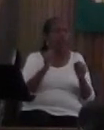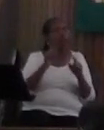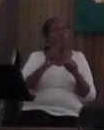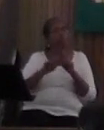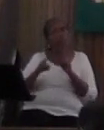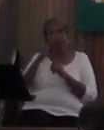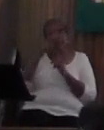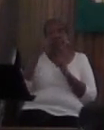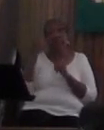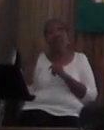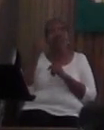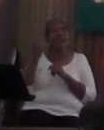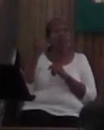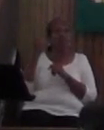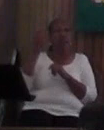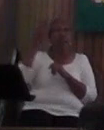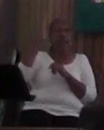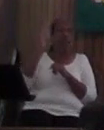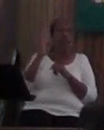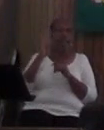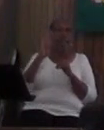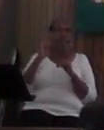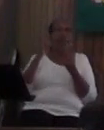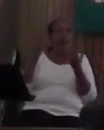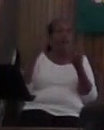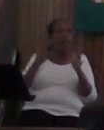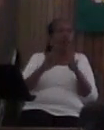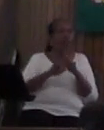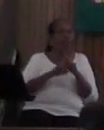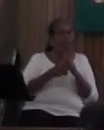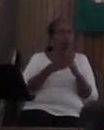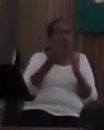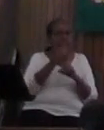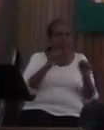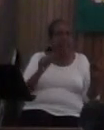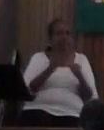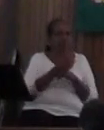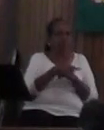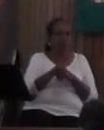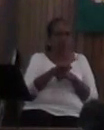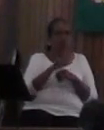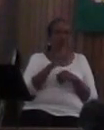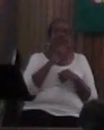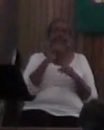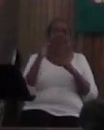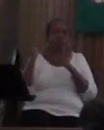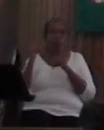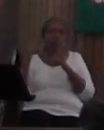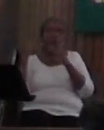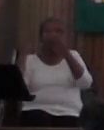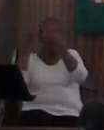begun to save you already. Not hoping to get to heaven